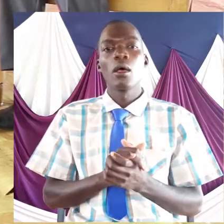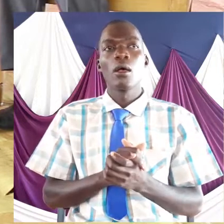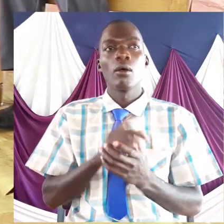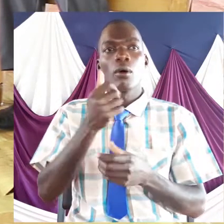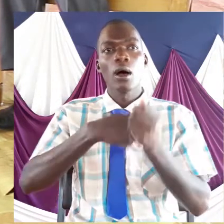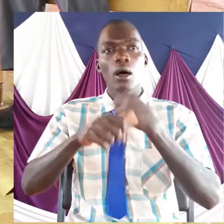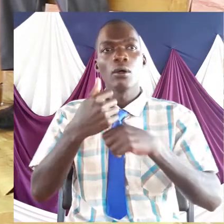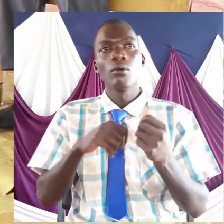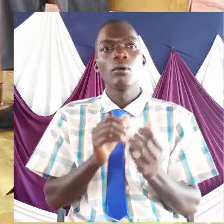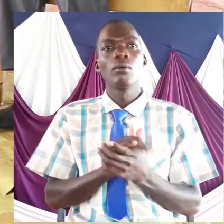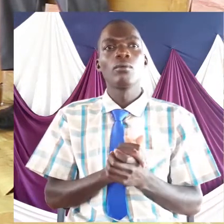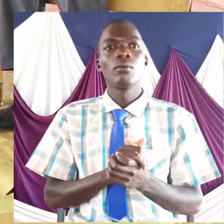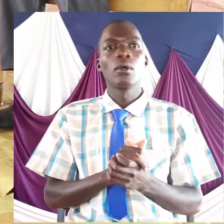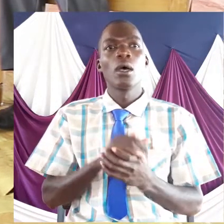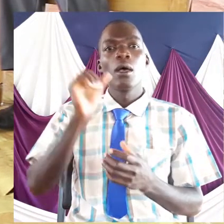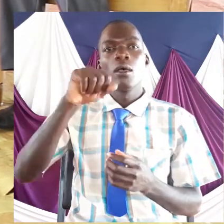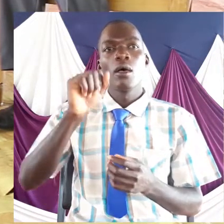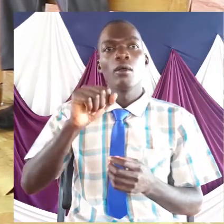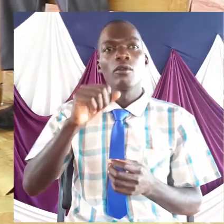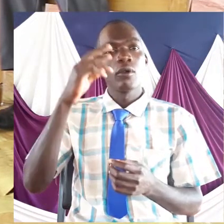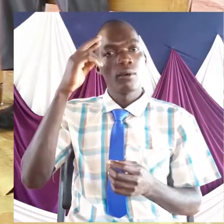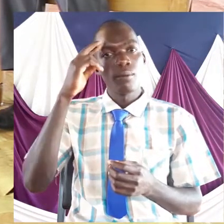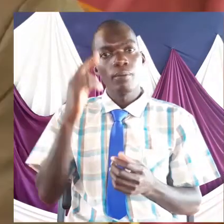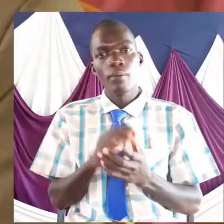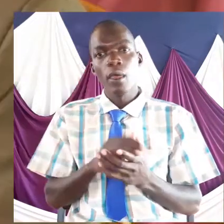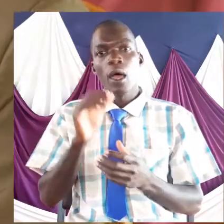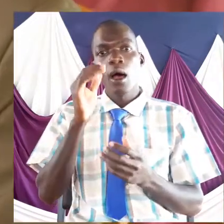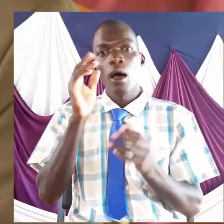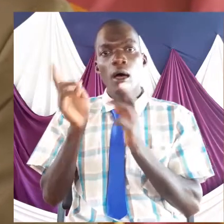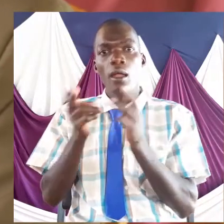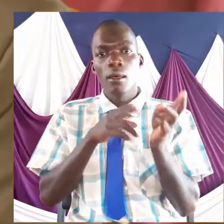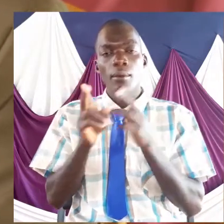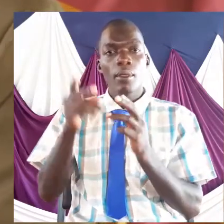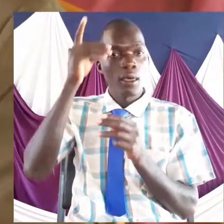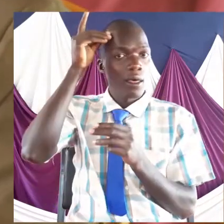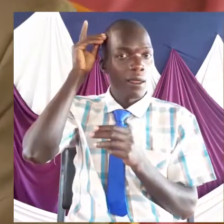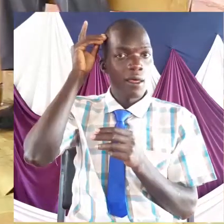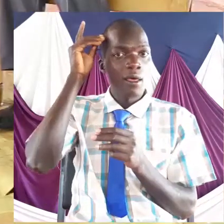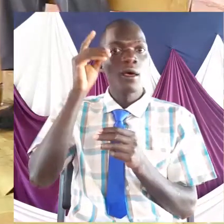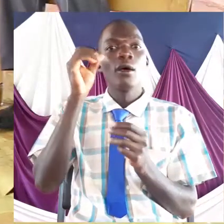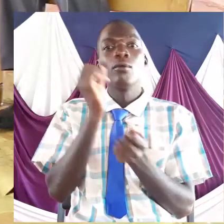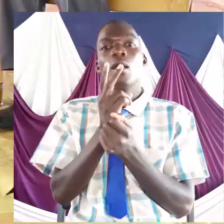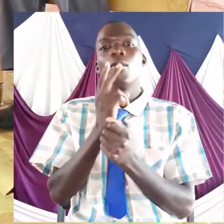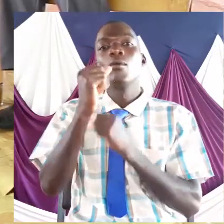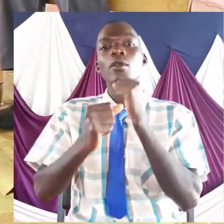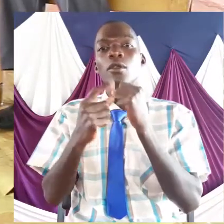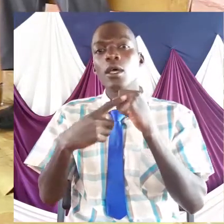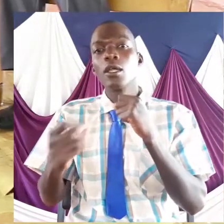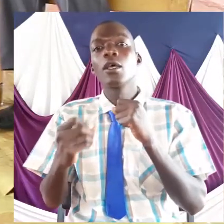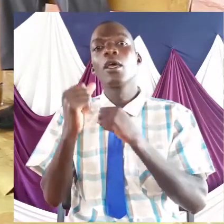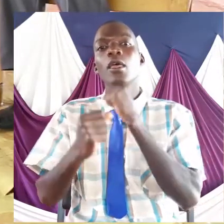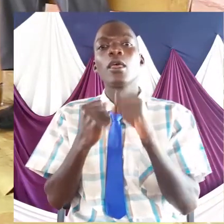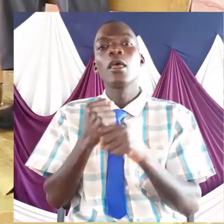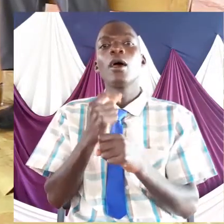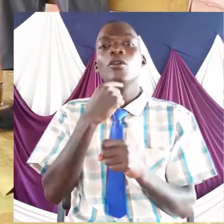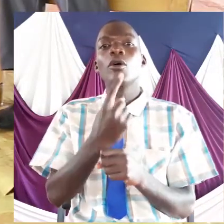accurate to conclude that? Yes, you'd be accurate. Actually, in 1260 years, is